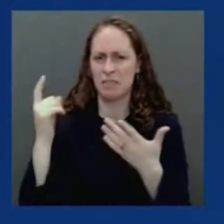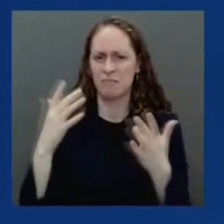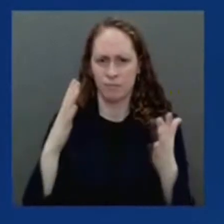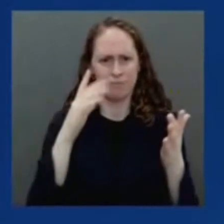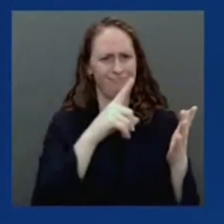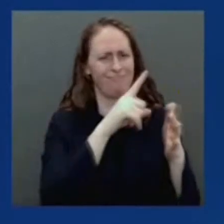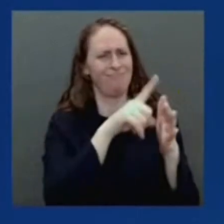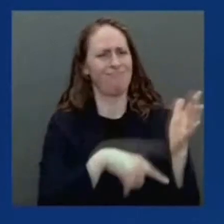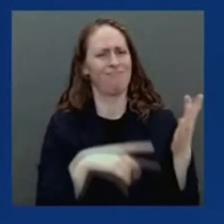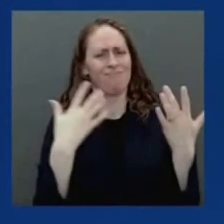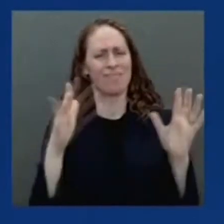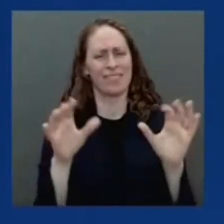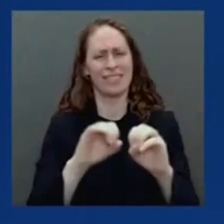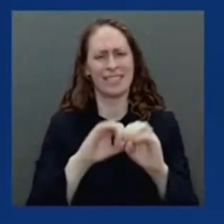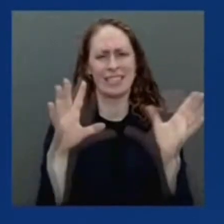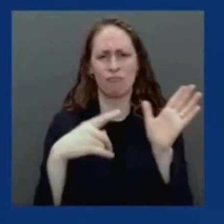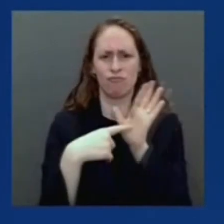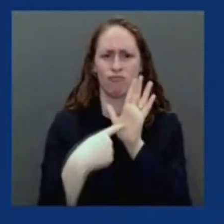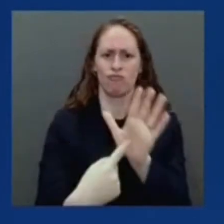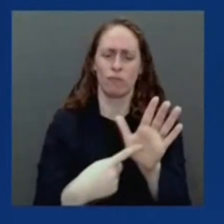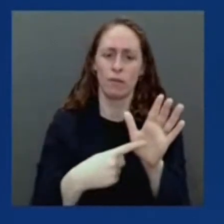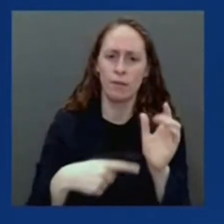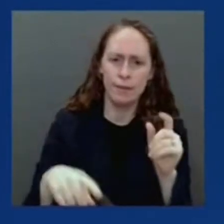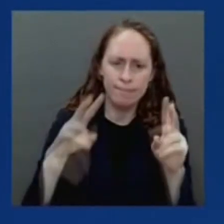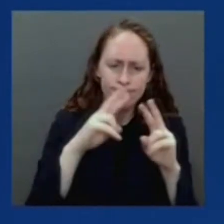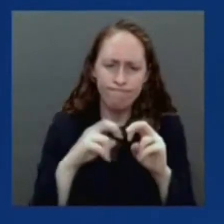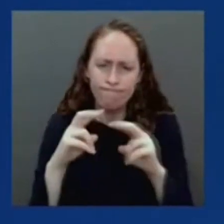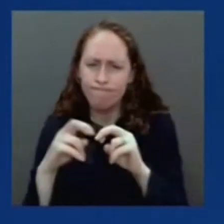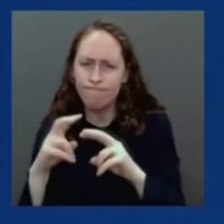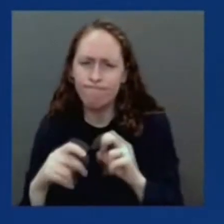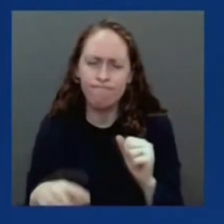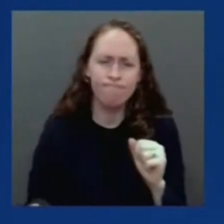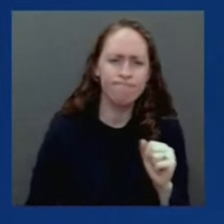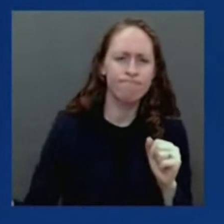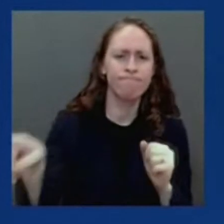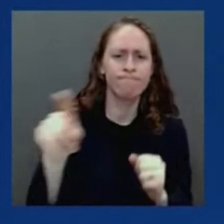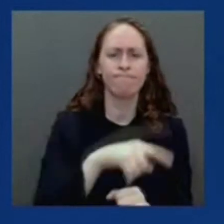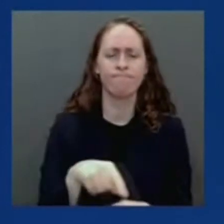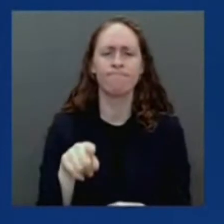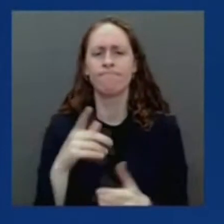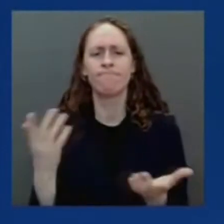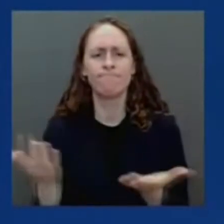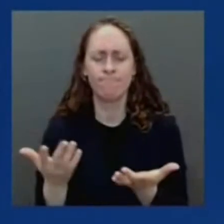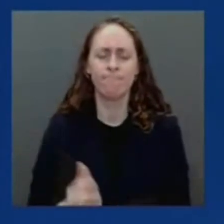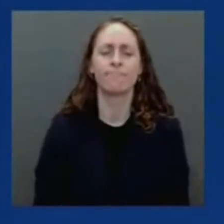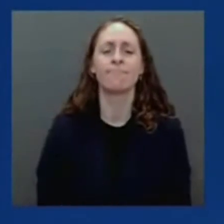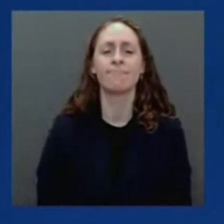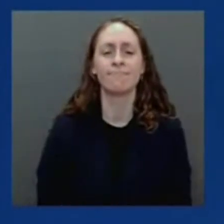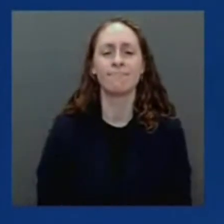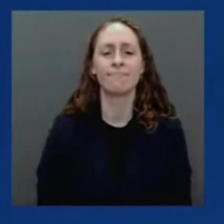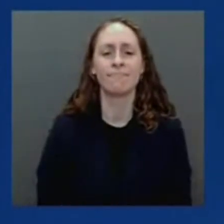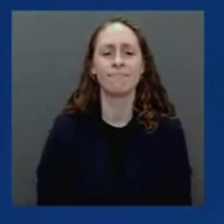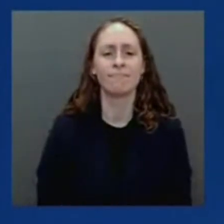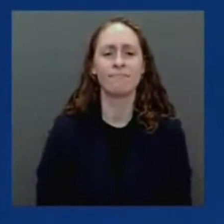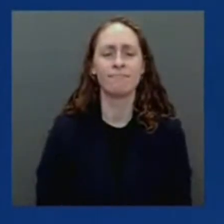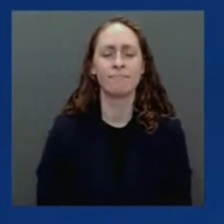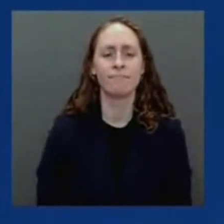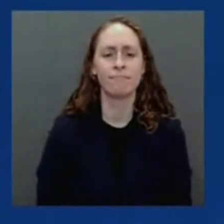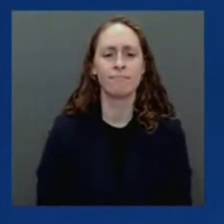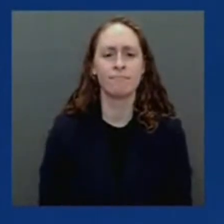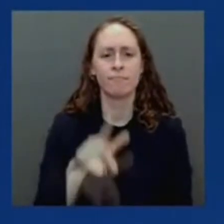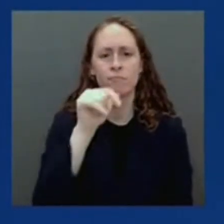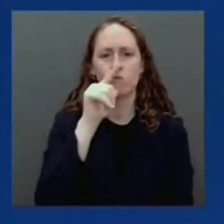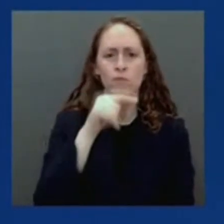of vaccination and SARS infection and fertility. The study is an NIH-funded pregnancy